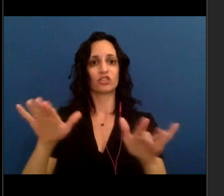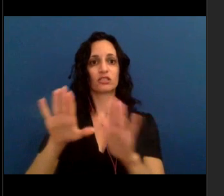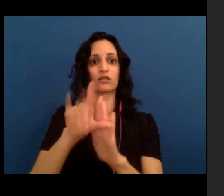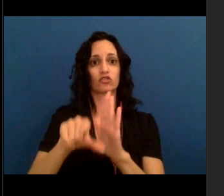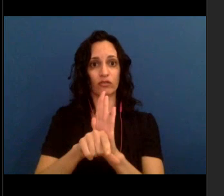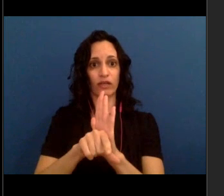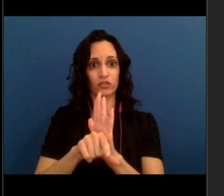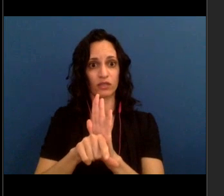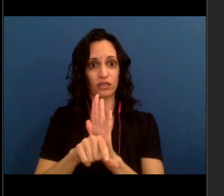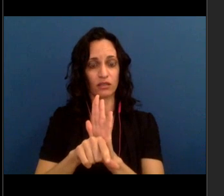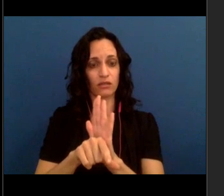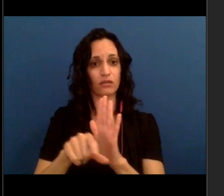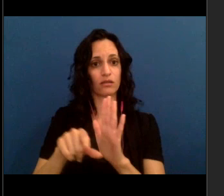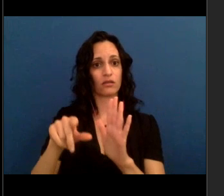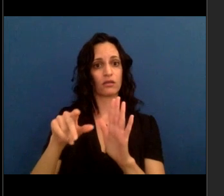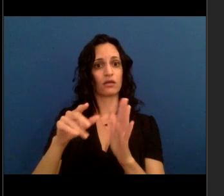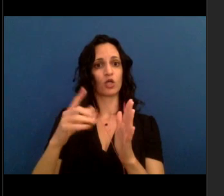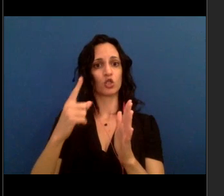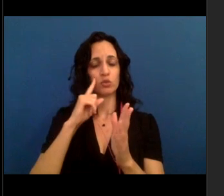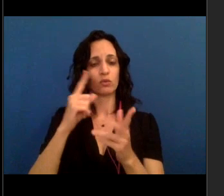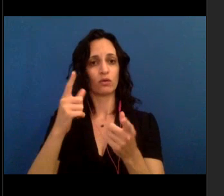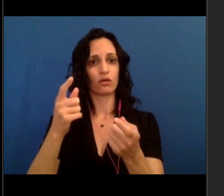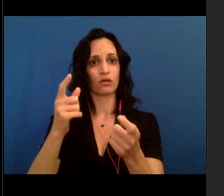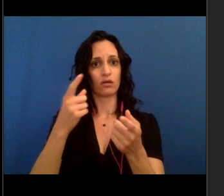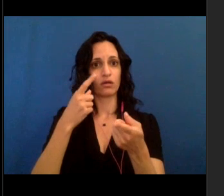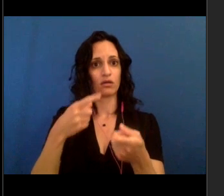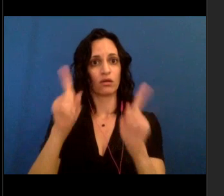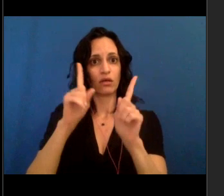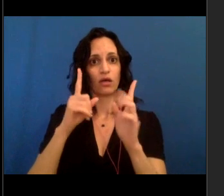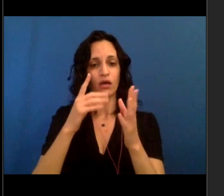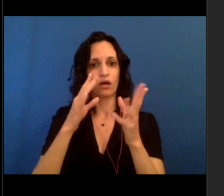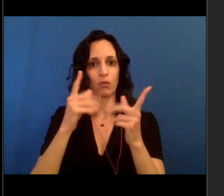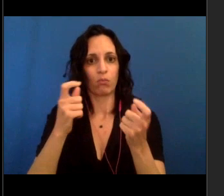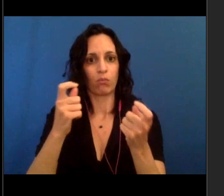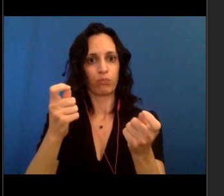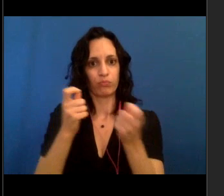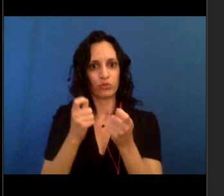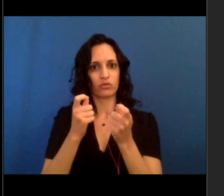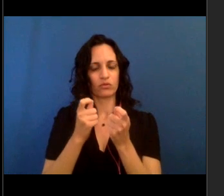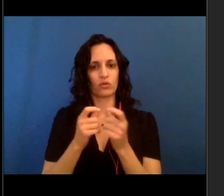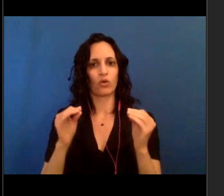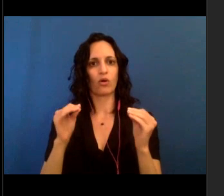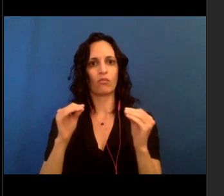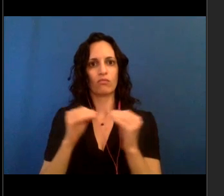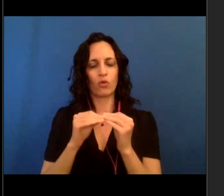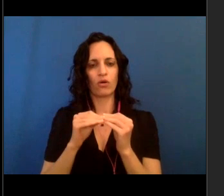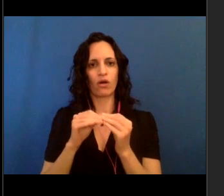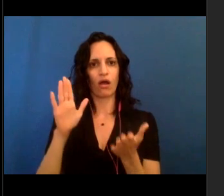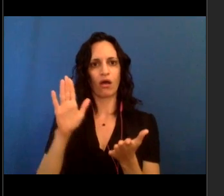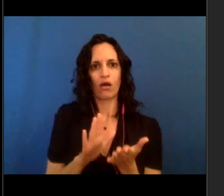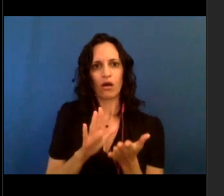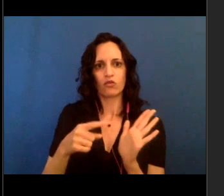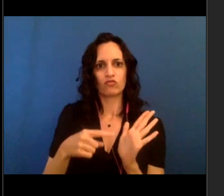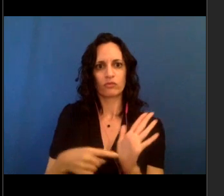underrepresented students to graduate linguistics program. Basically, what are we going to do once we have the people in the room that we're trying to get into the